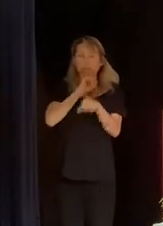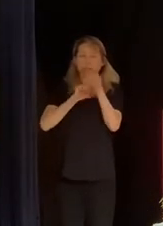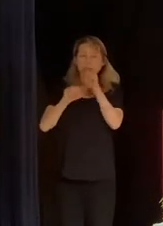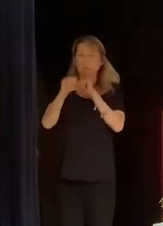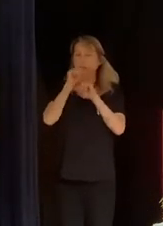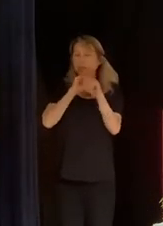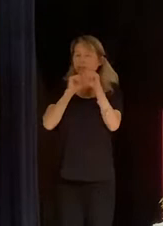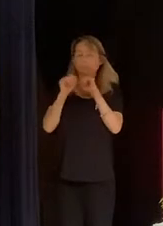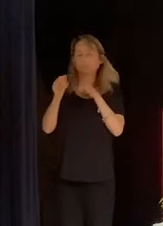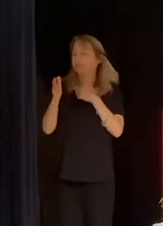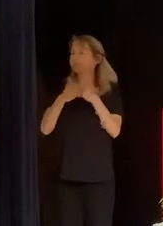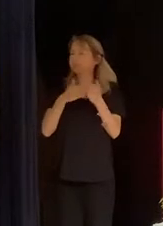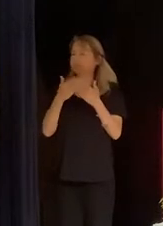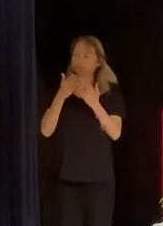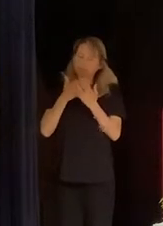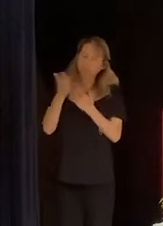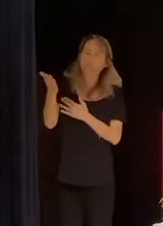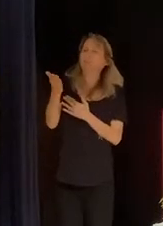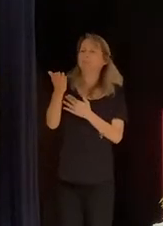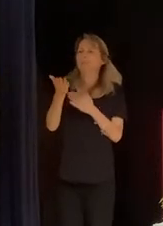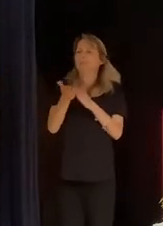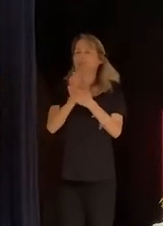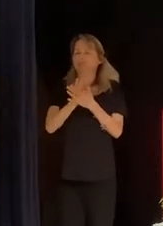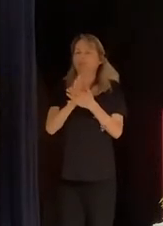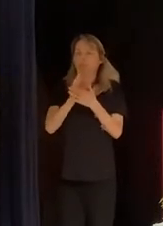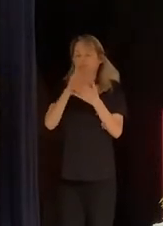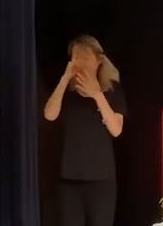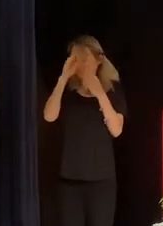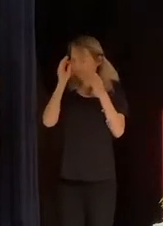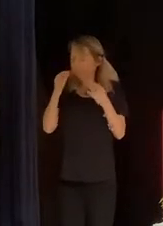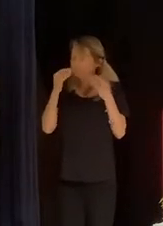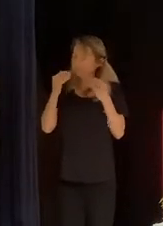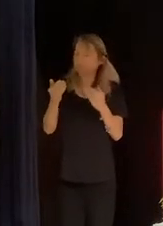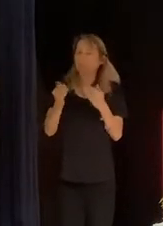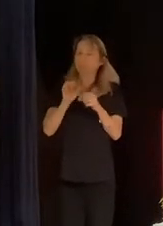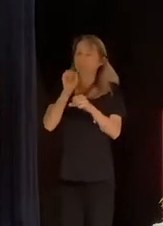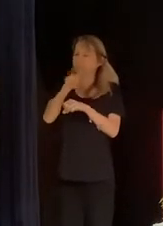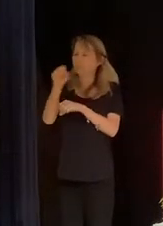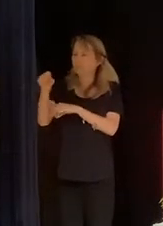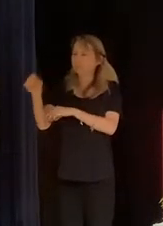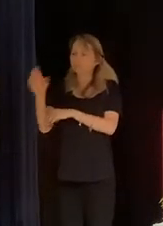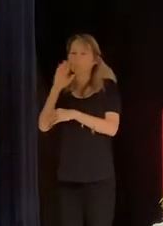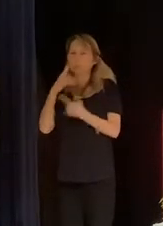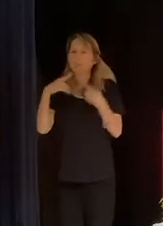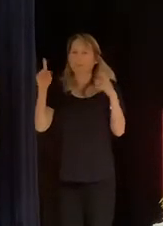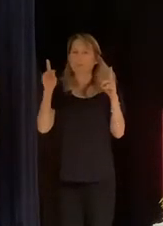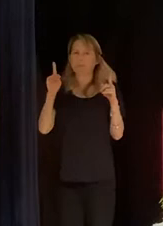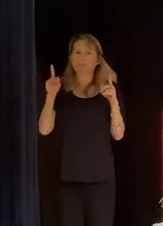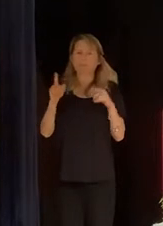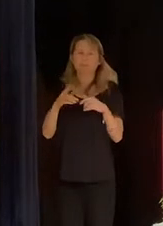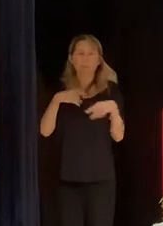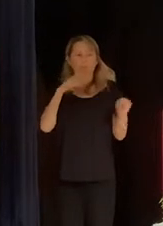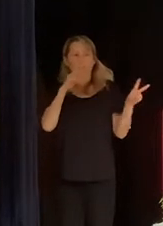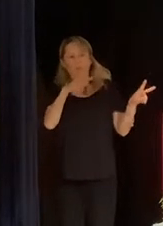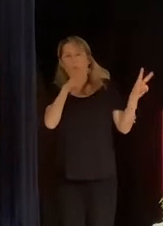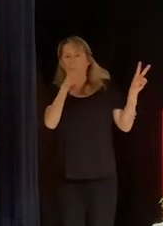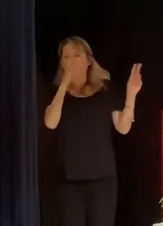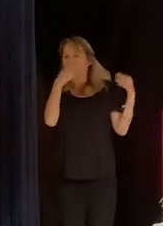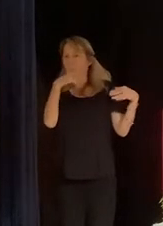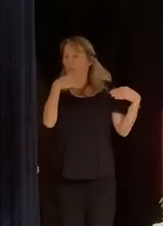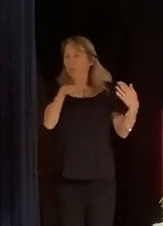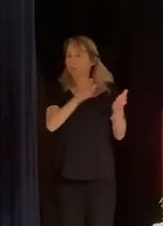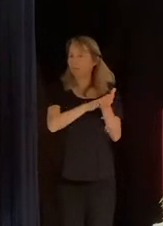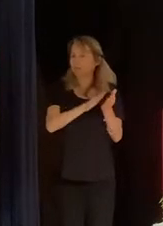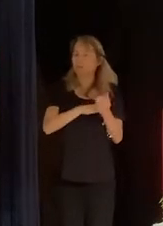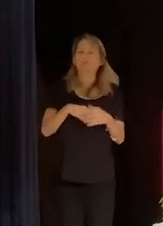Victor has shown much strength and determination to overcome life's obstacles that we have all become admirers of him.